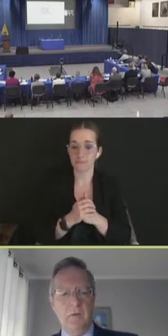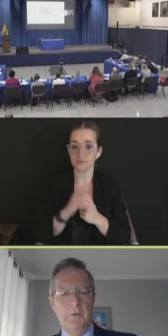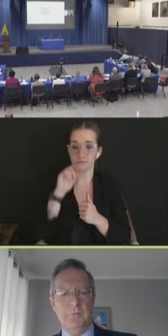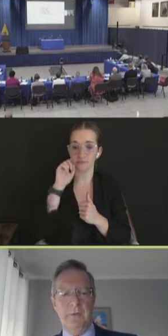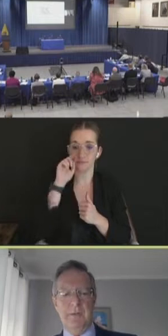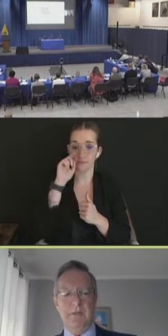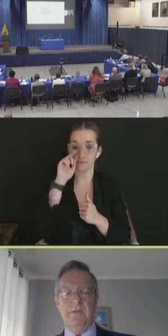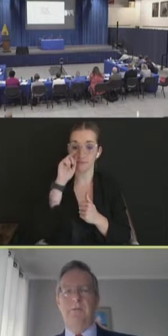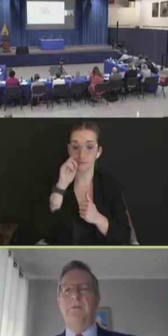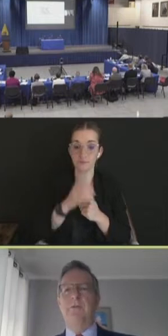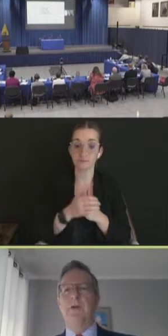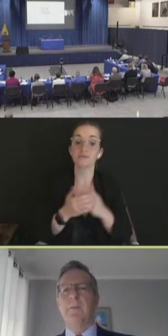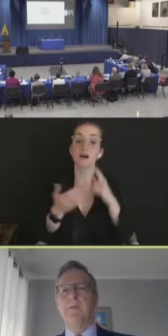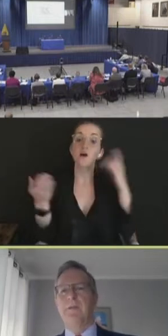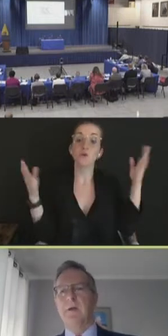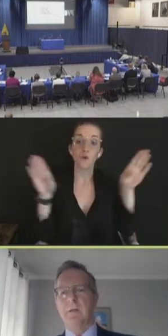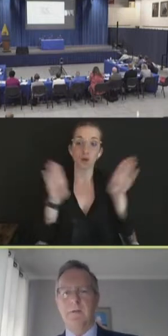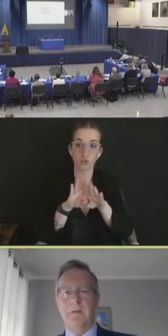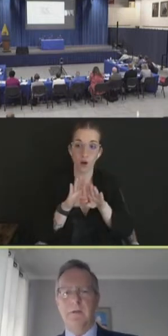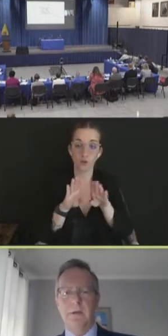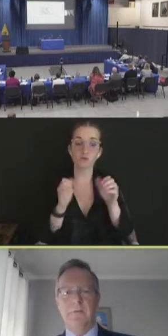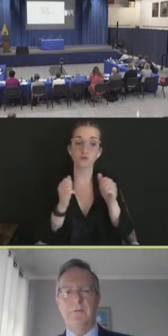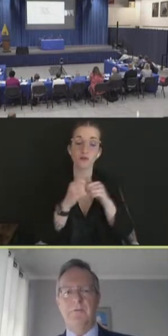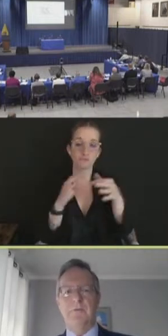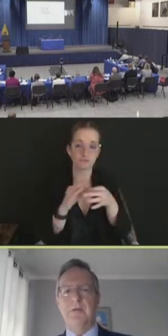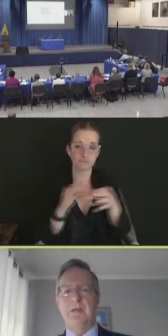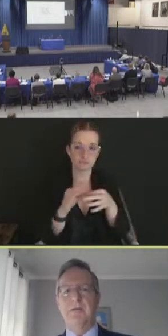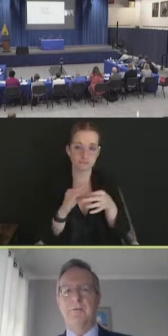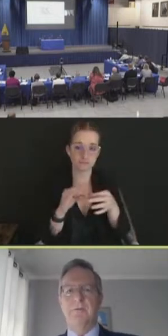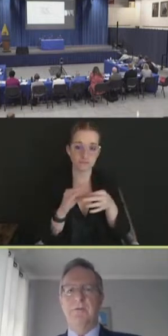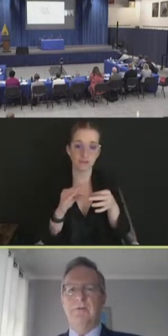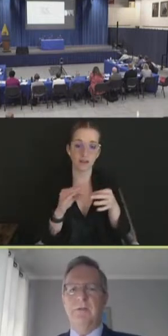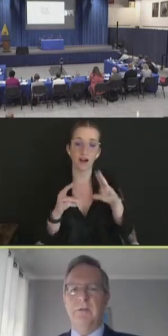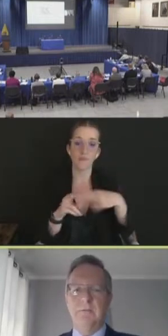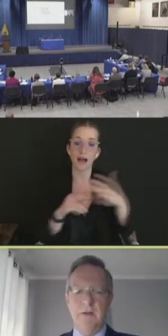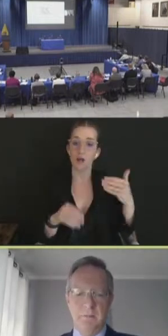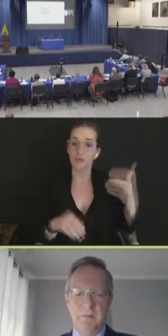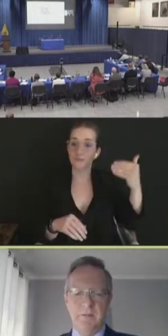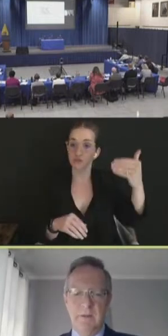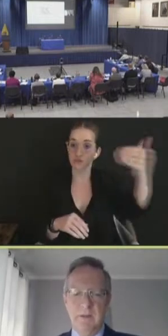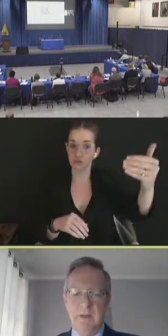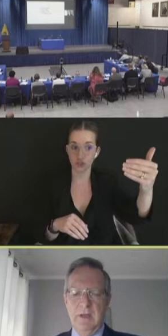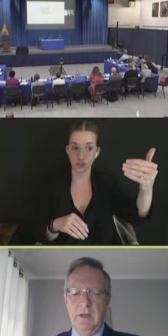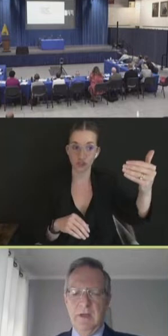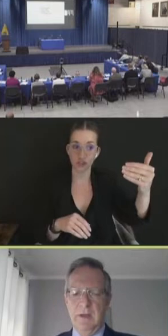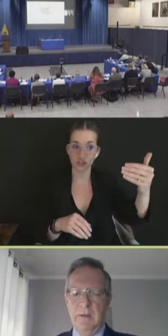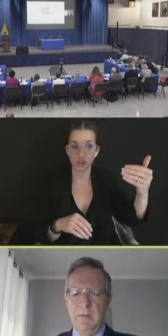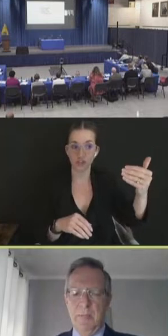I'll close with making just a few comments on the future state of vaccine development.